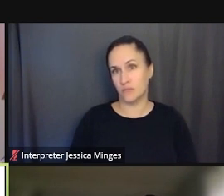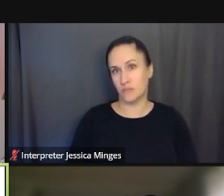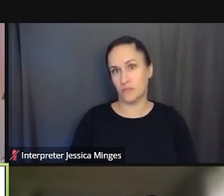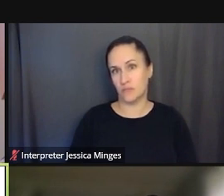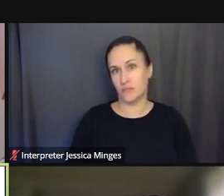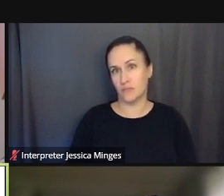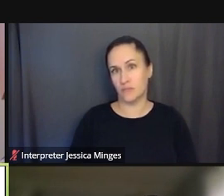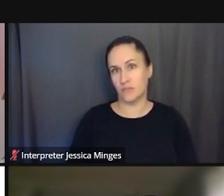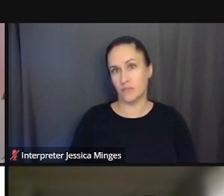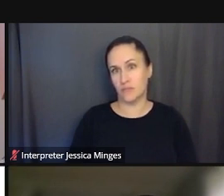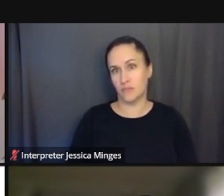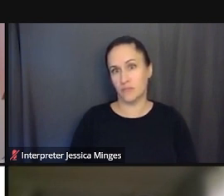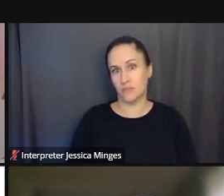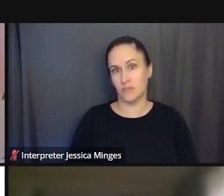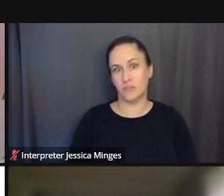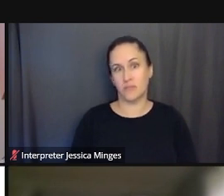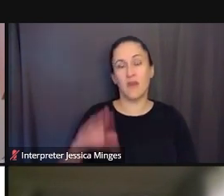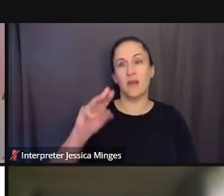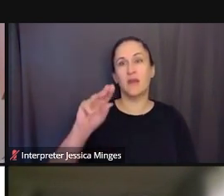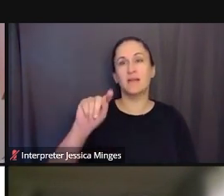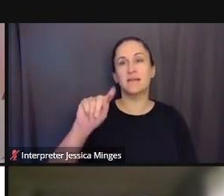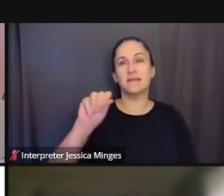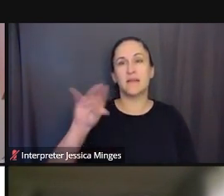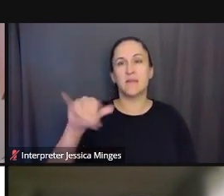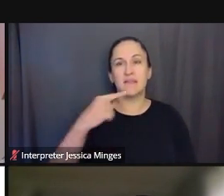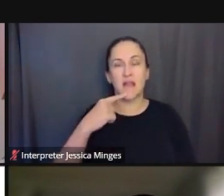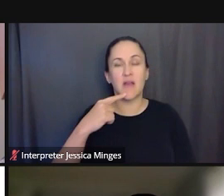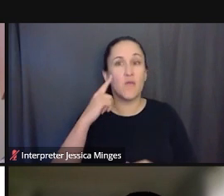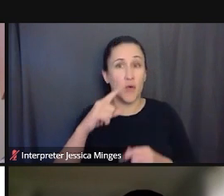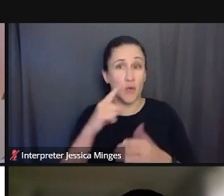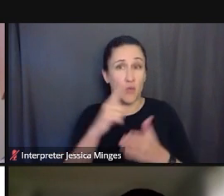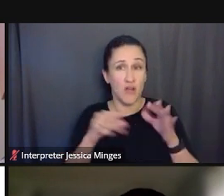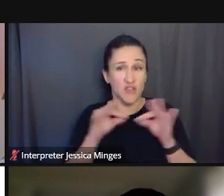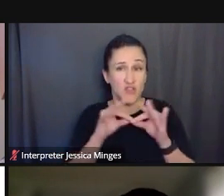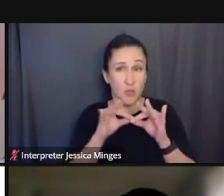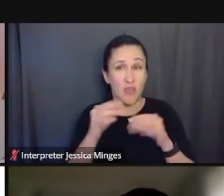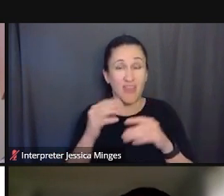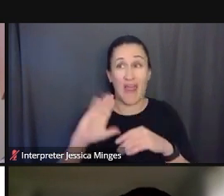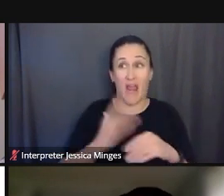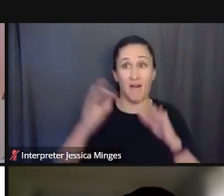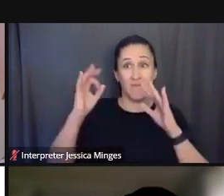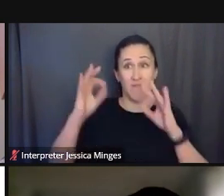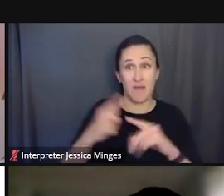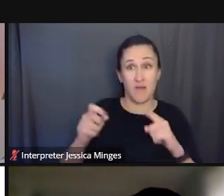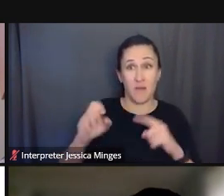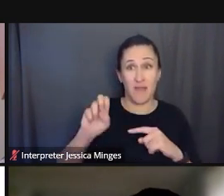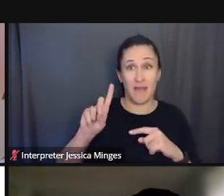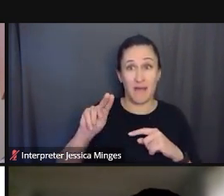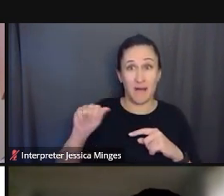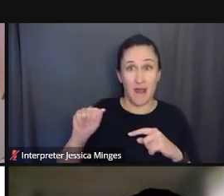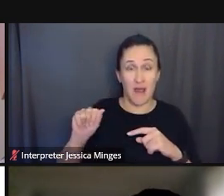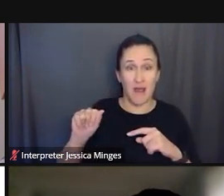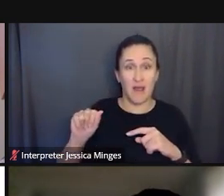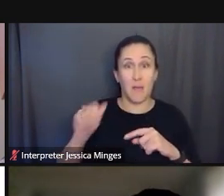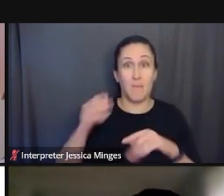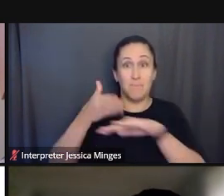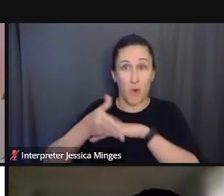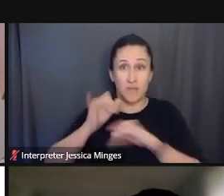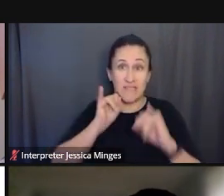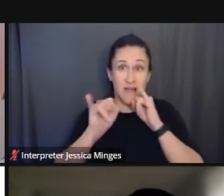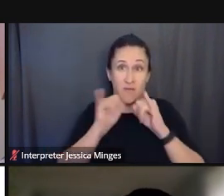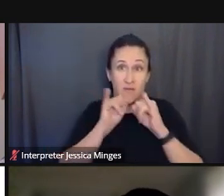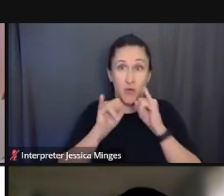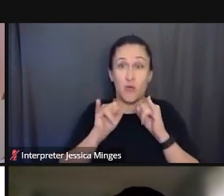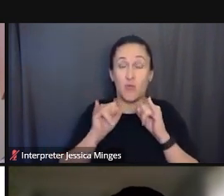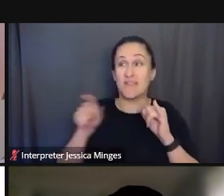course. And for what it's worth, our feedback, just to add from Edna post interview, was that she had a